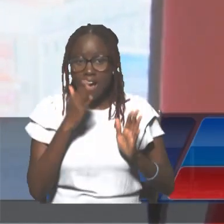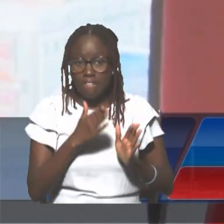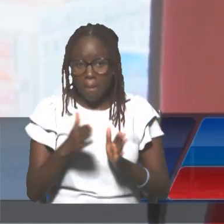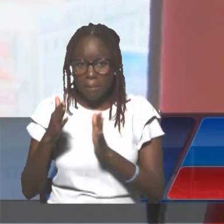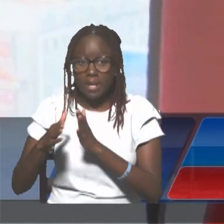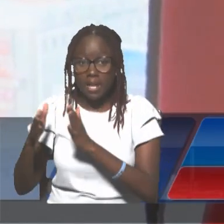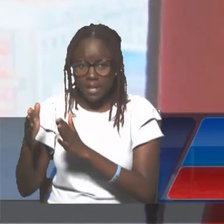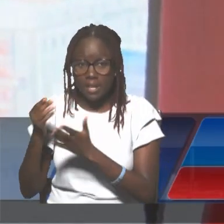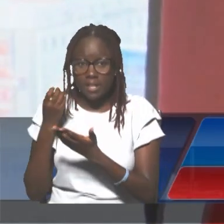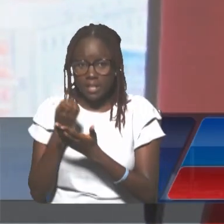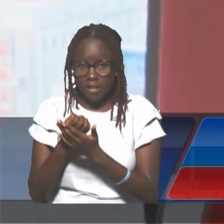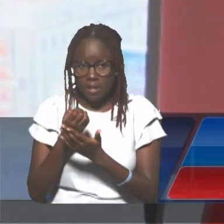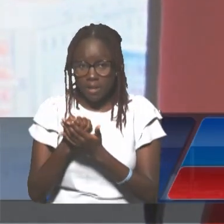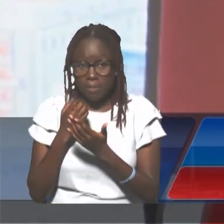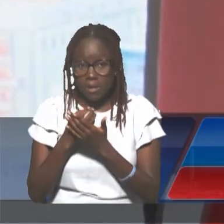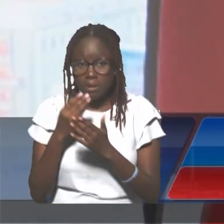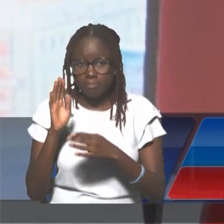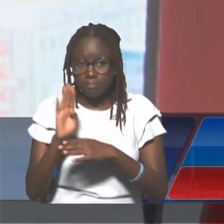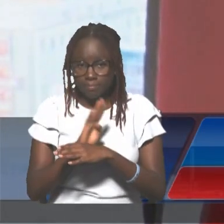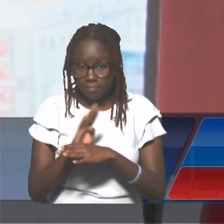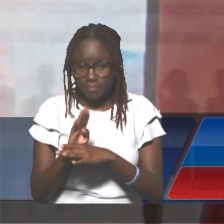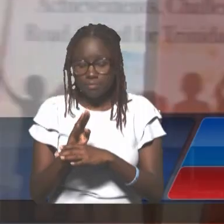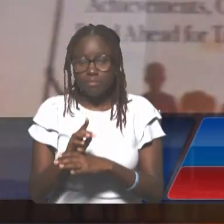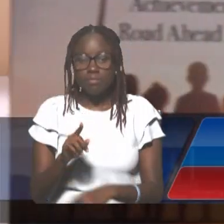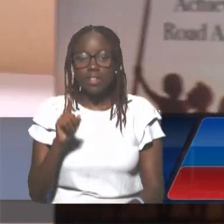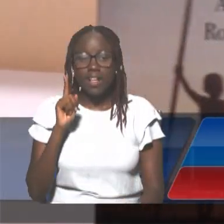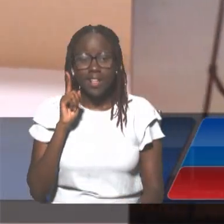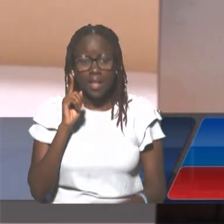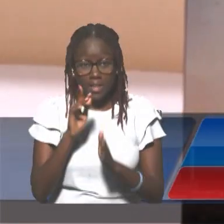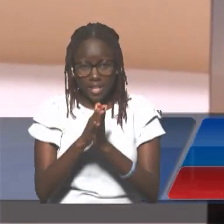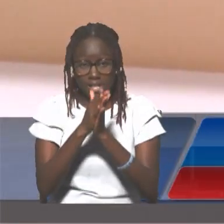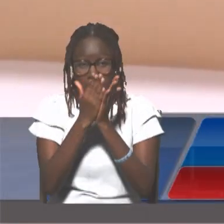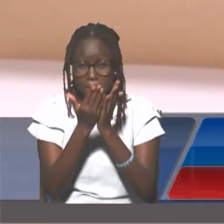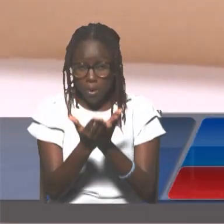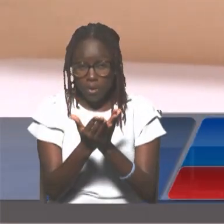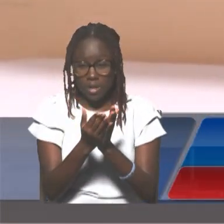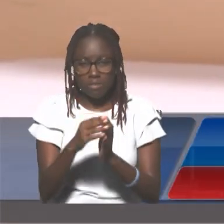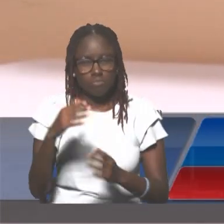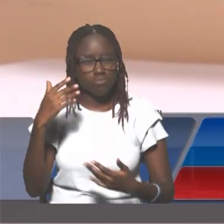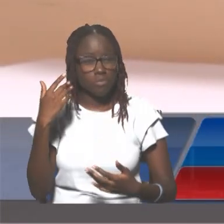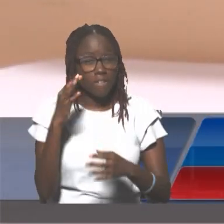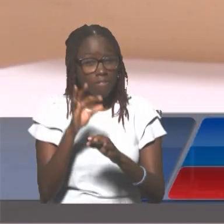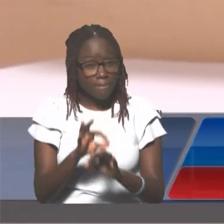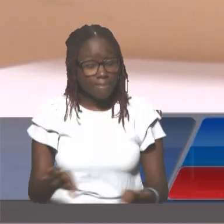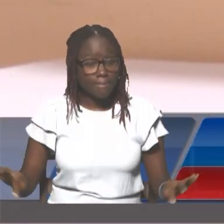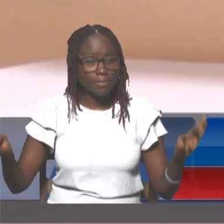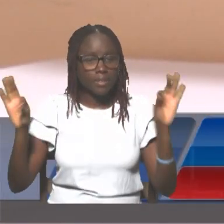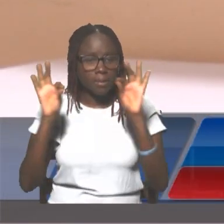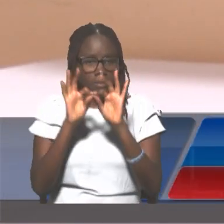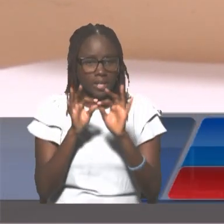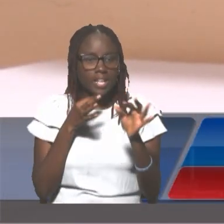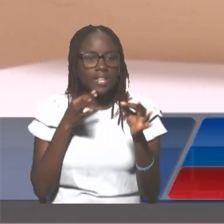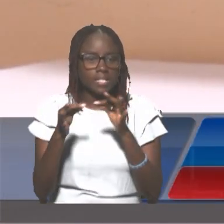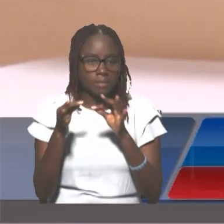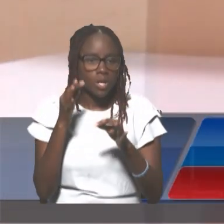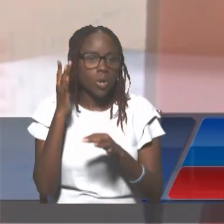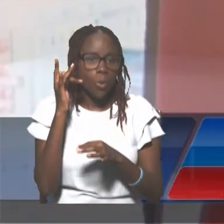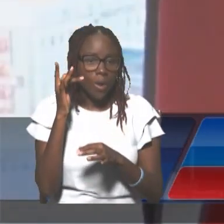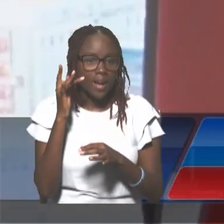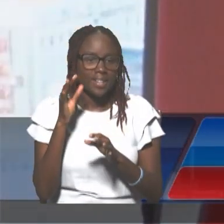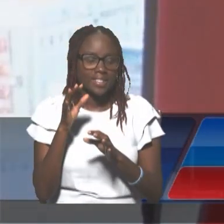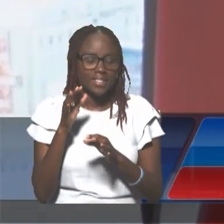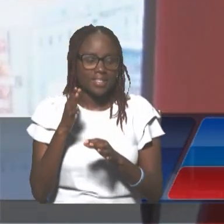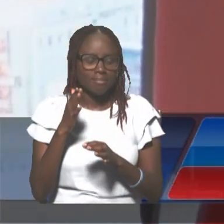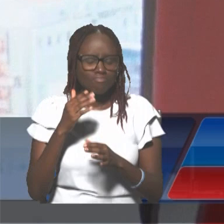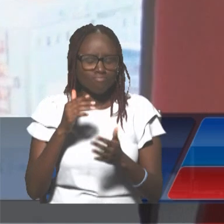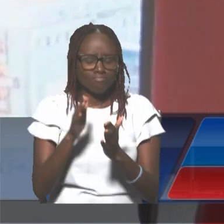Kennedy Swarat Singh says this is an important book for society and explains why it is important to him.